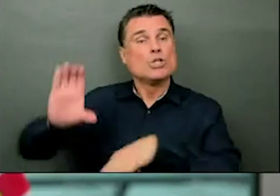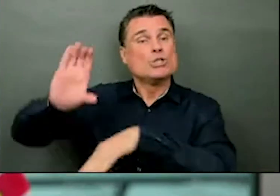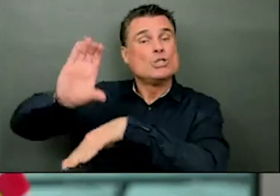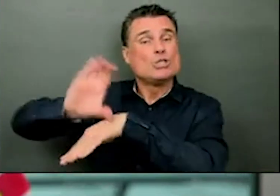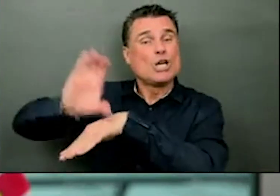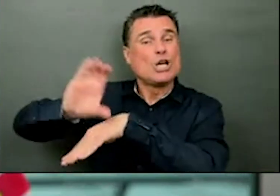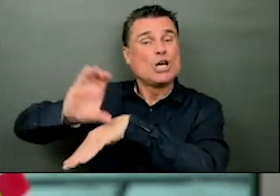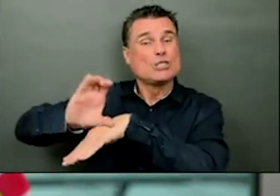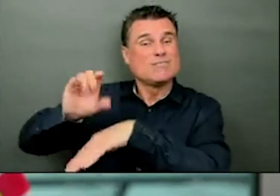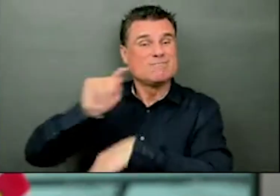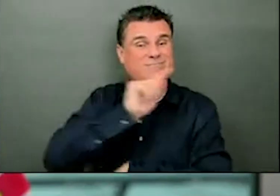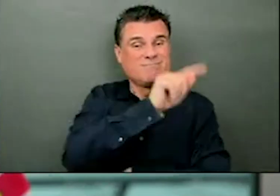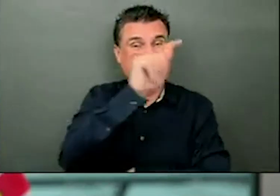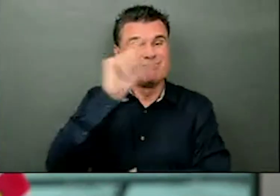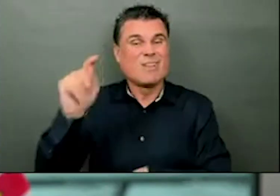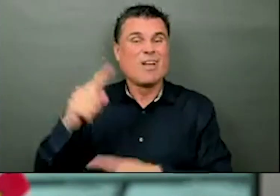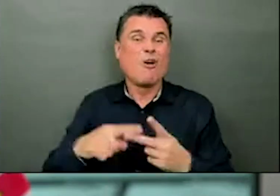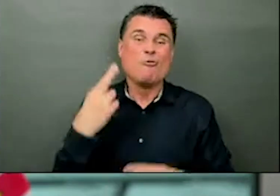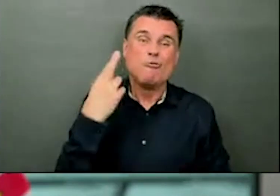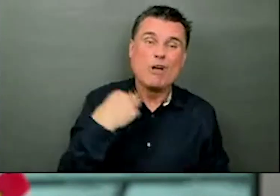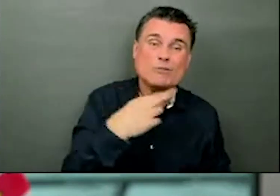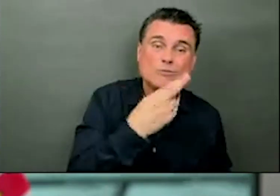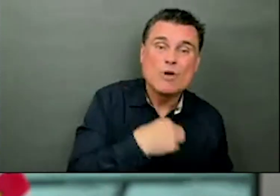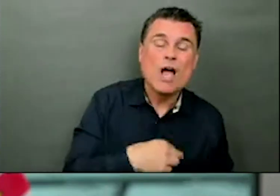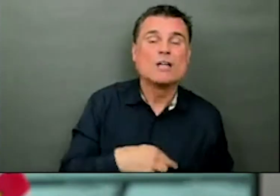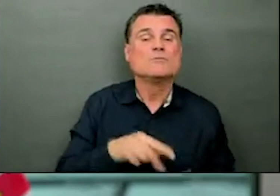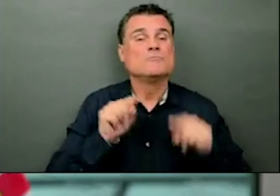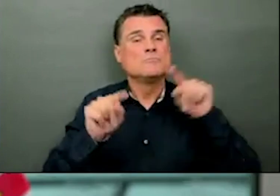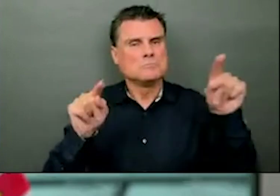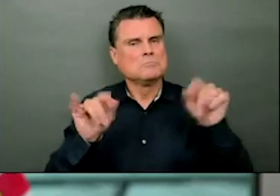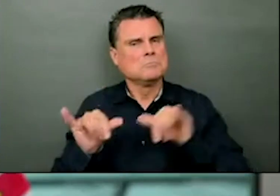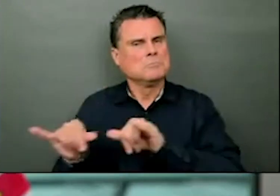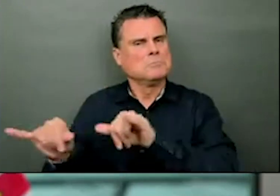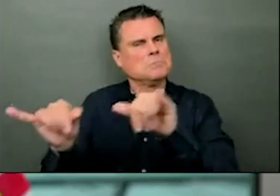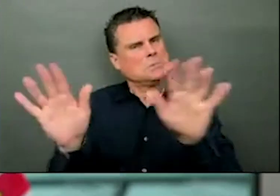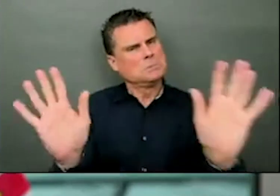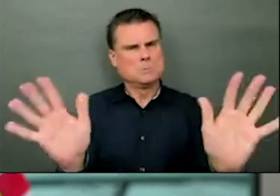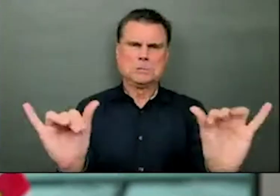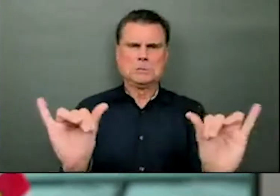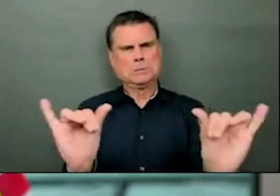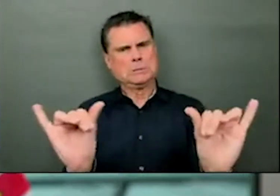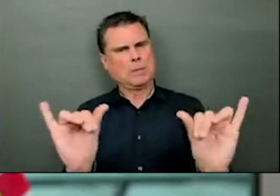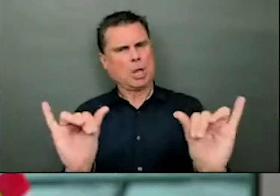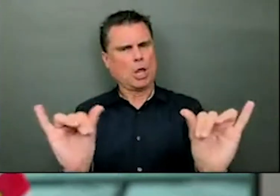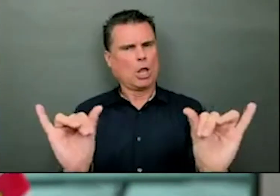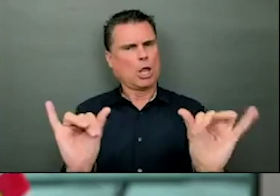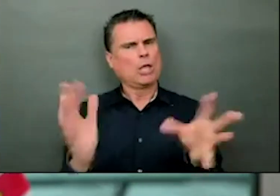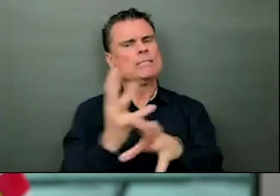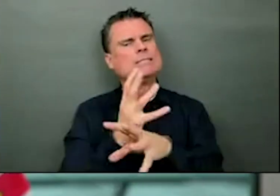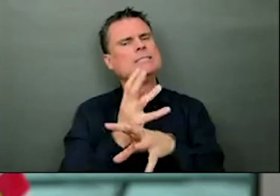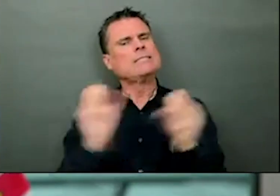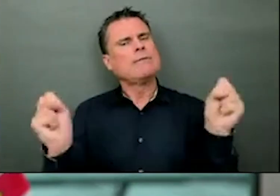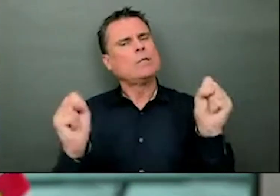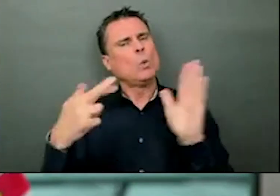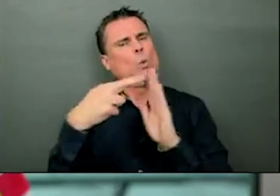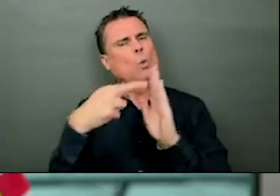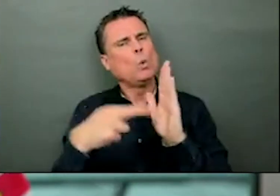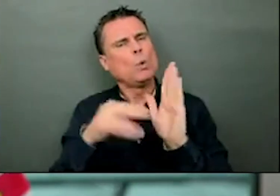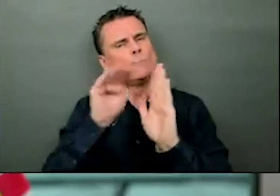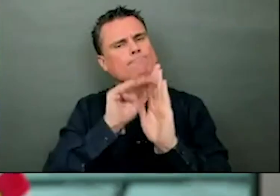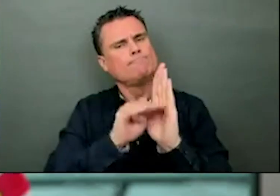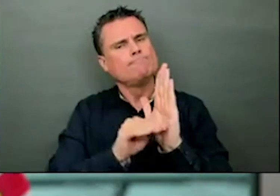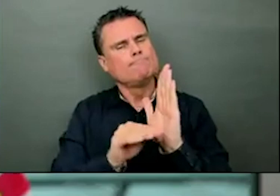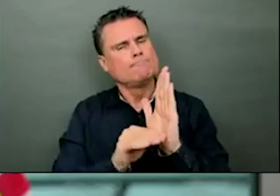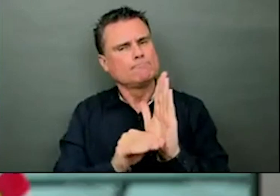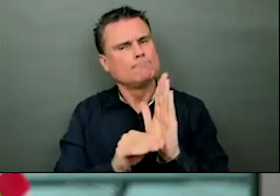that still make them more of a public health threat for the spread of the virus? Yeah, so I think we need to look back